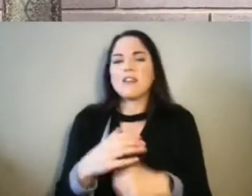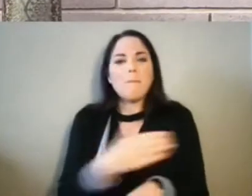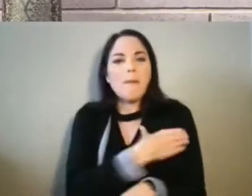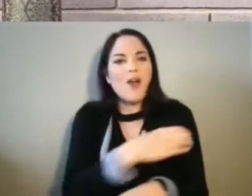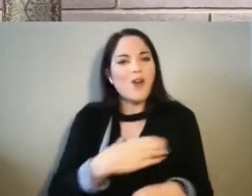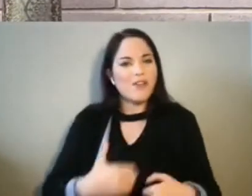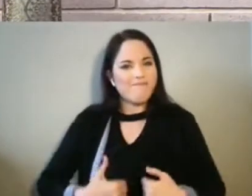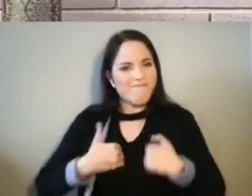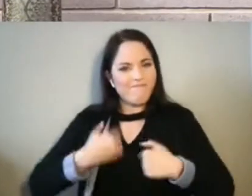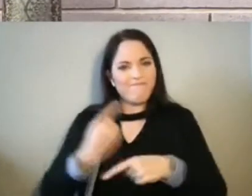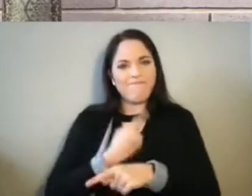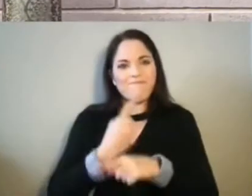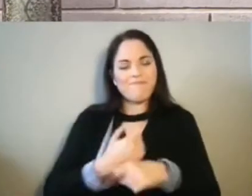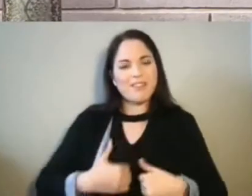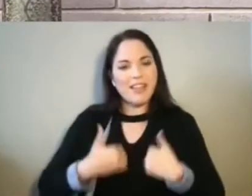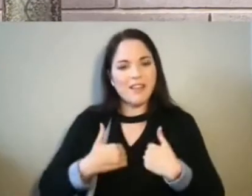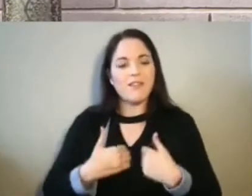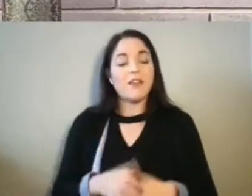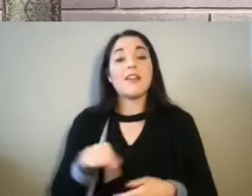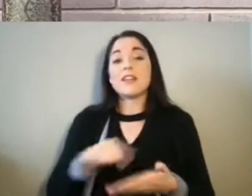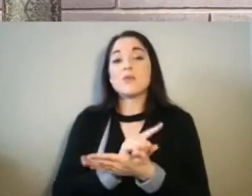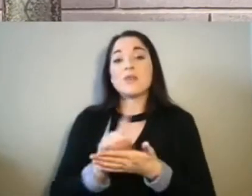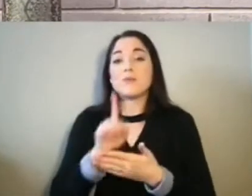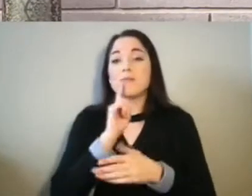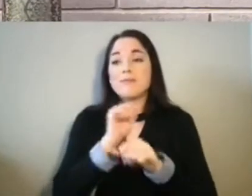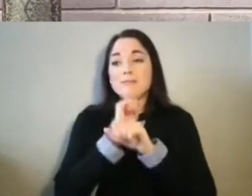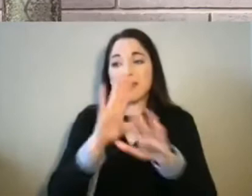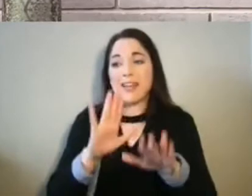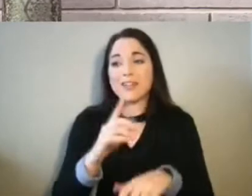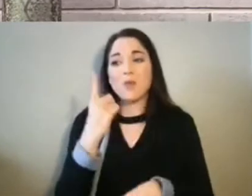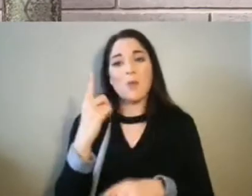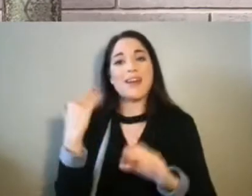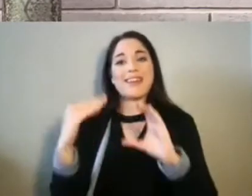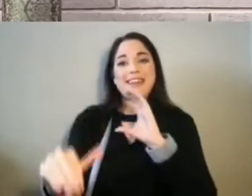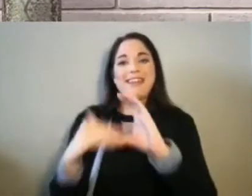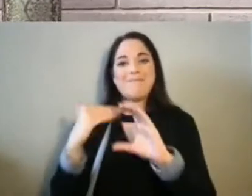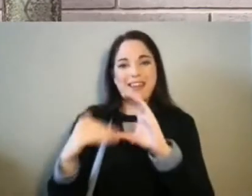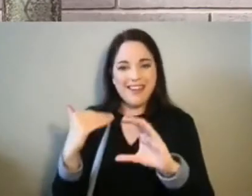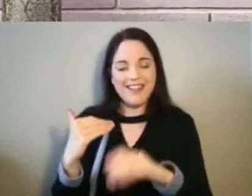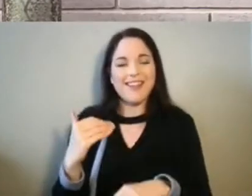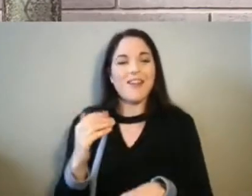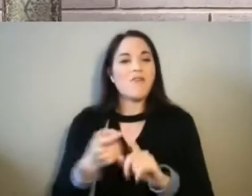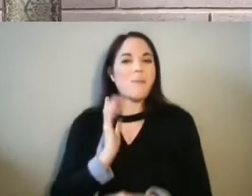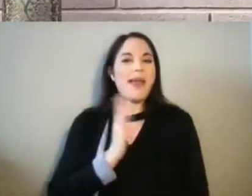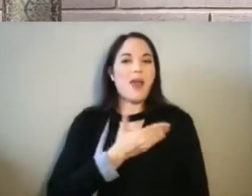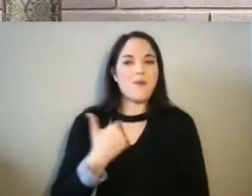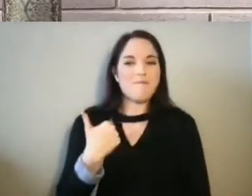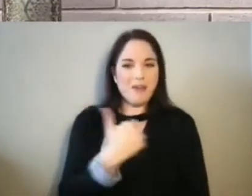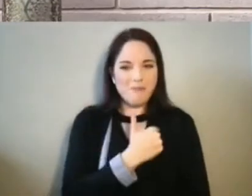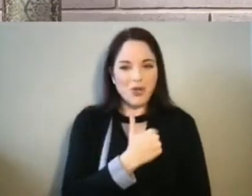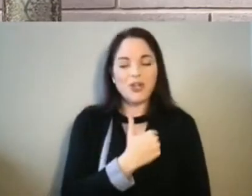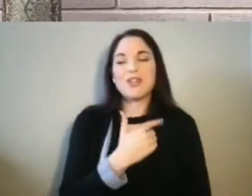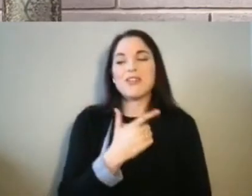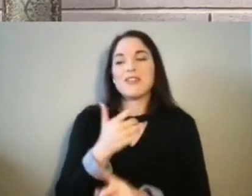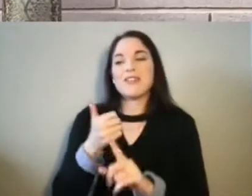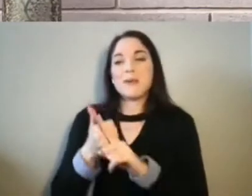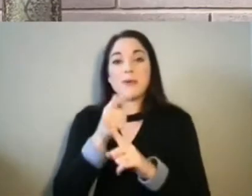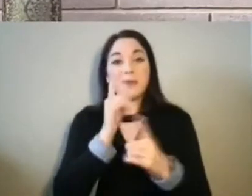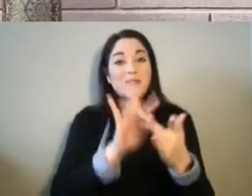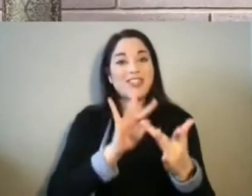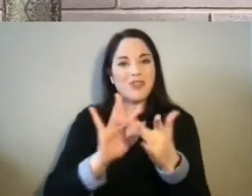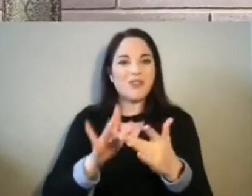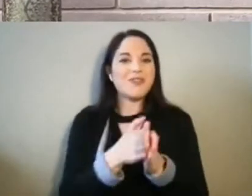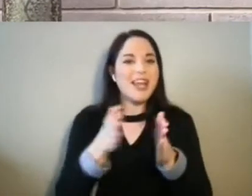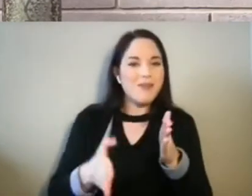grocery stores to share. A simple thing, reaching out to a neighbor, neighbors reaching out to her,